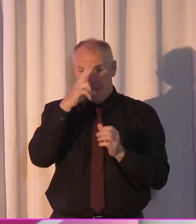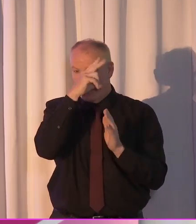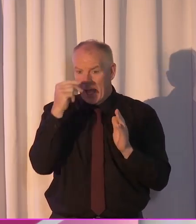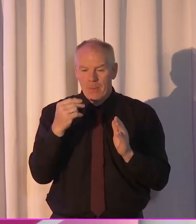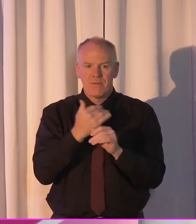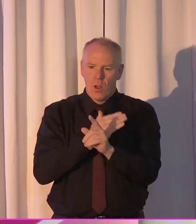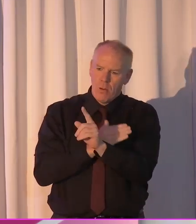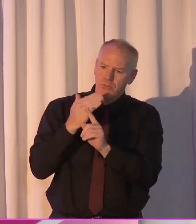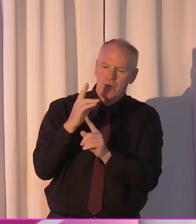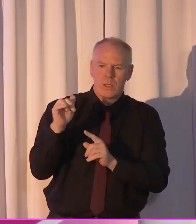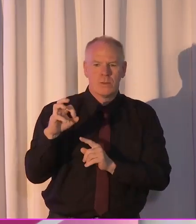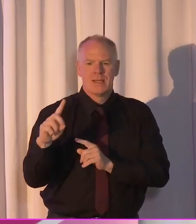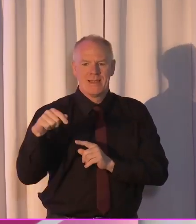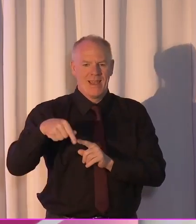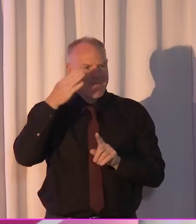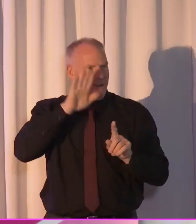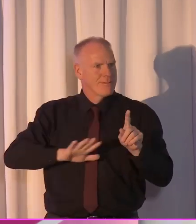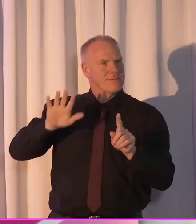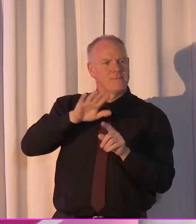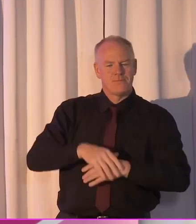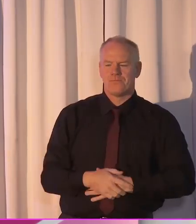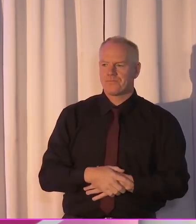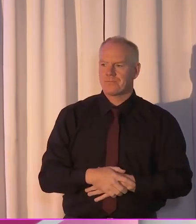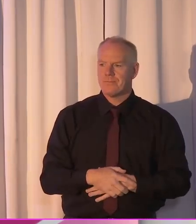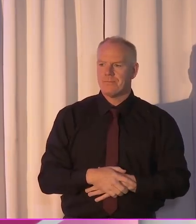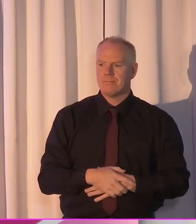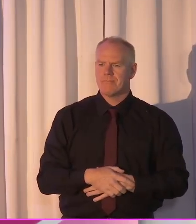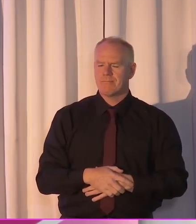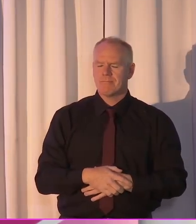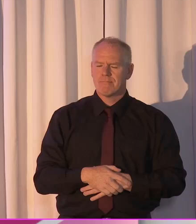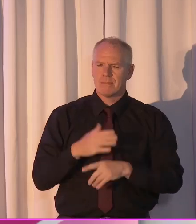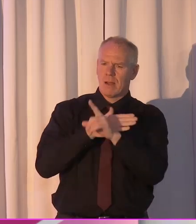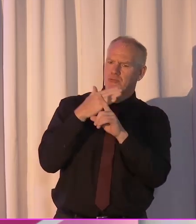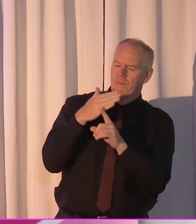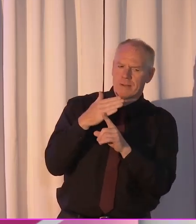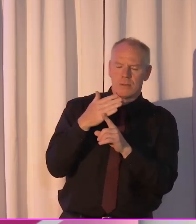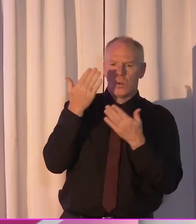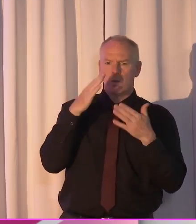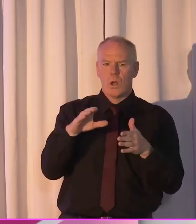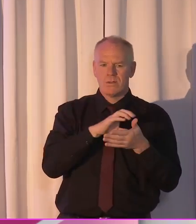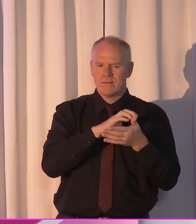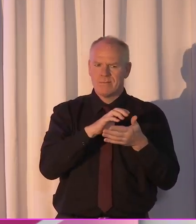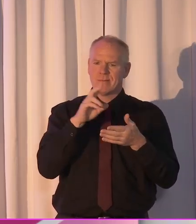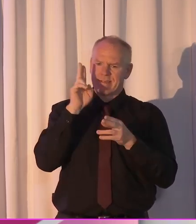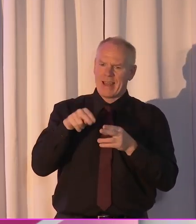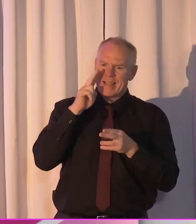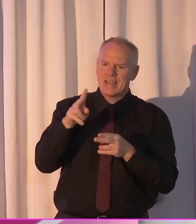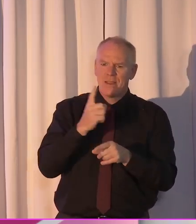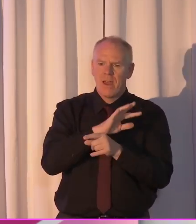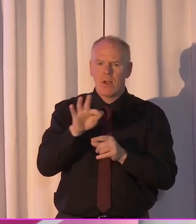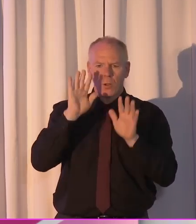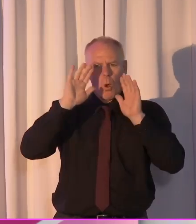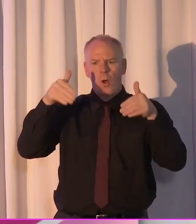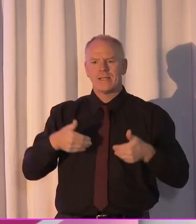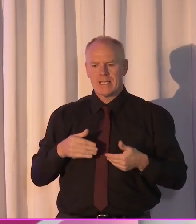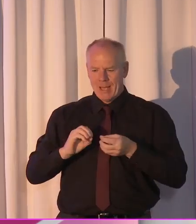the UNCRPD in Ireland. This focus has already found articulation in the Autism Innovation